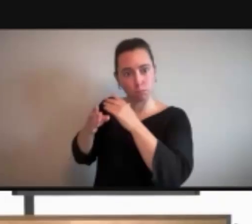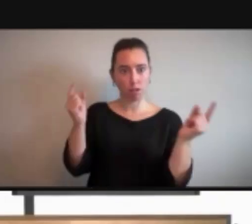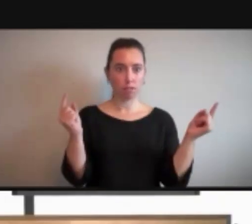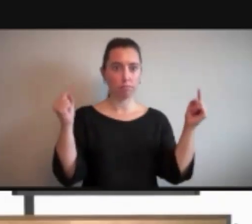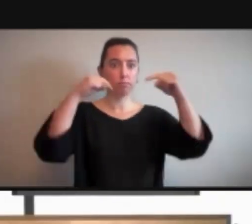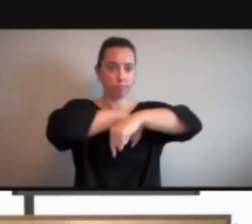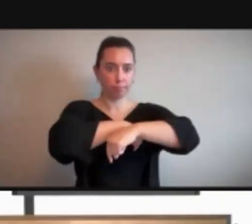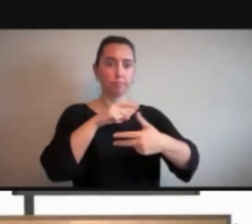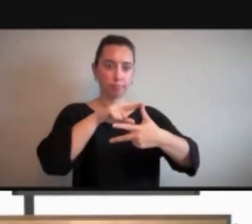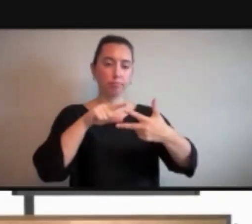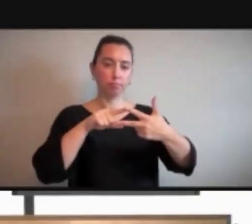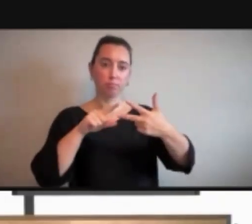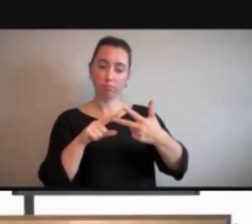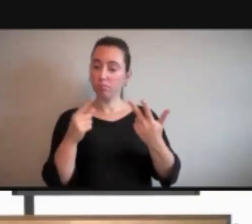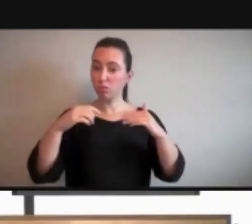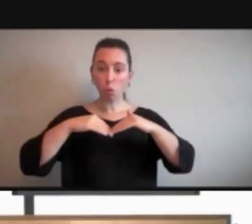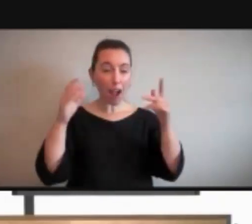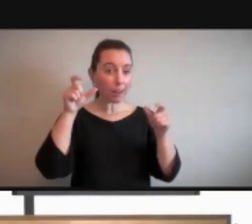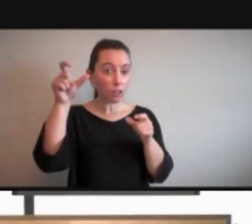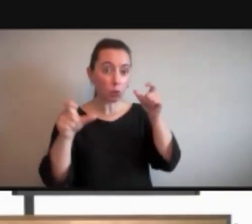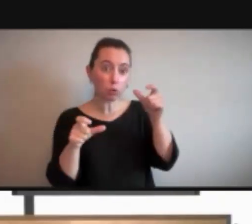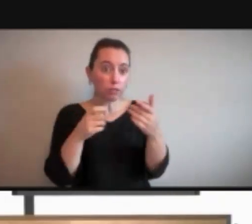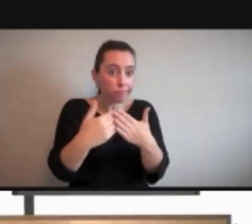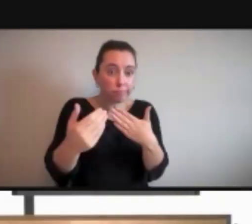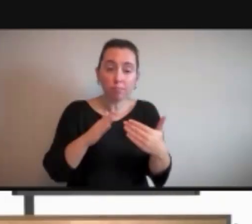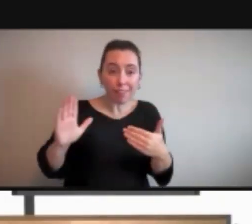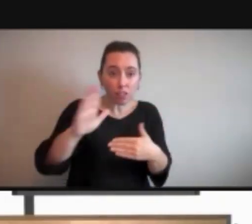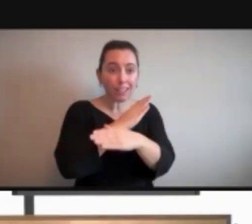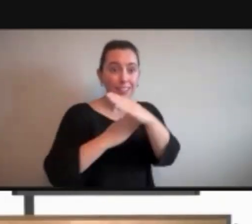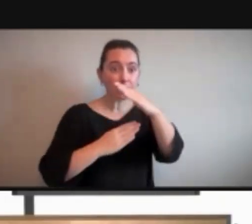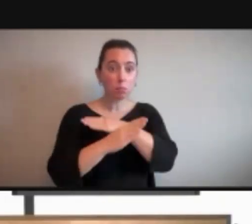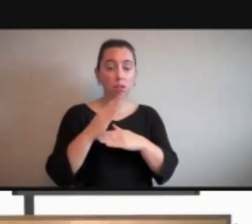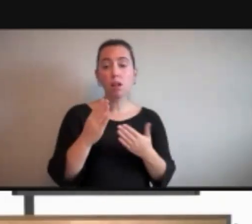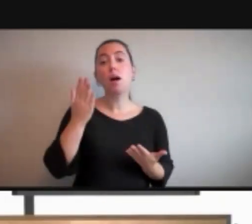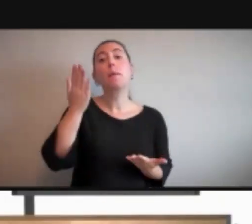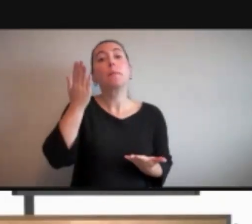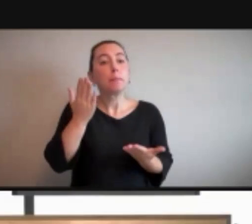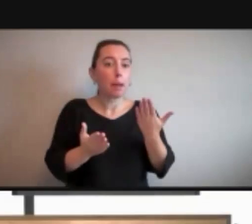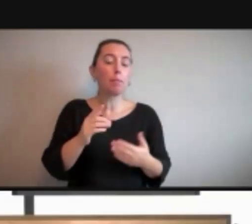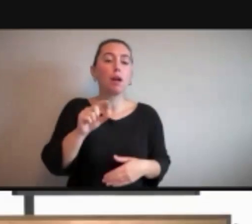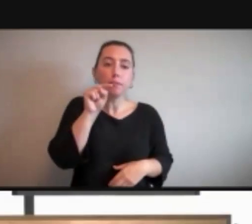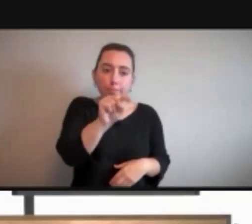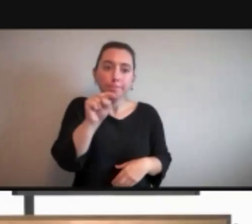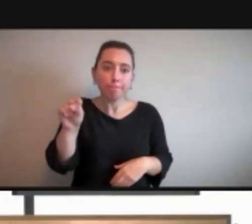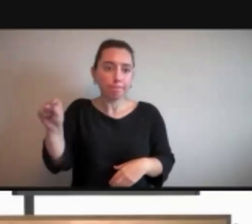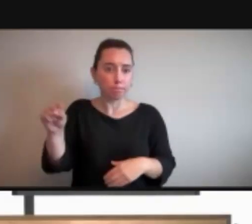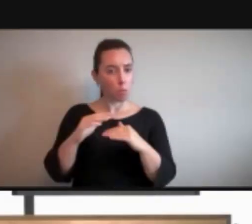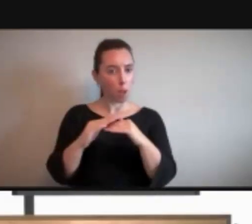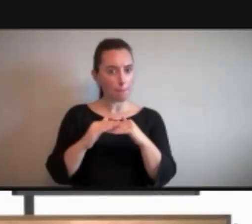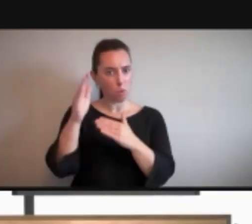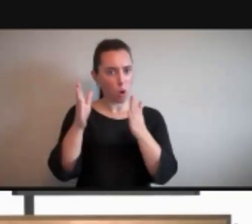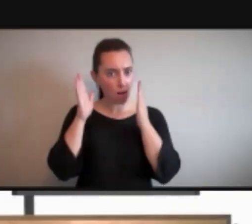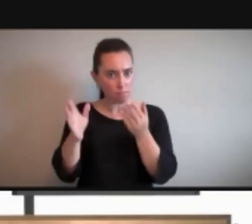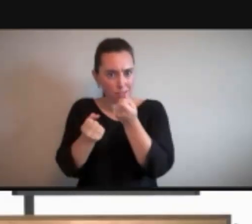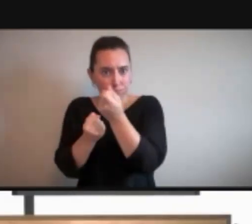of impairments. We can claim that maybe there are some user groups that or situations where it's more required.